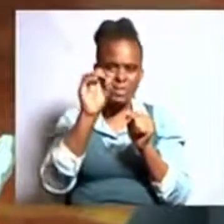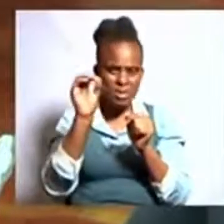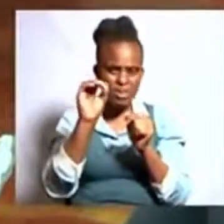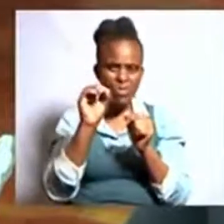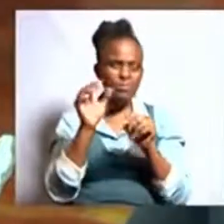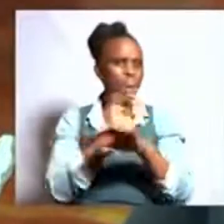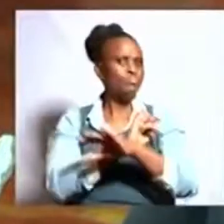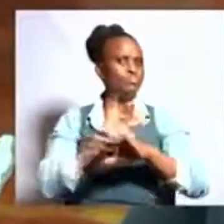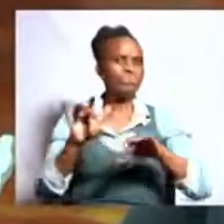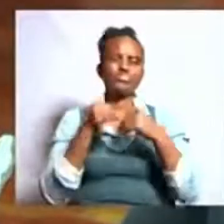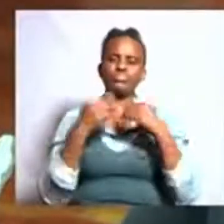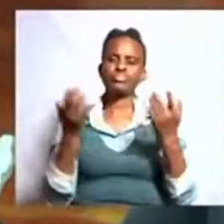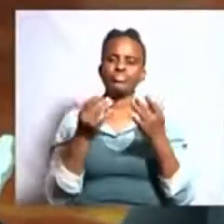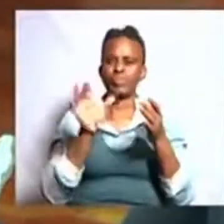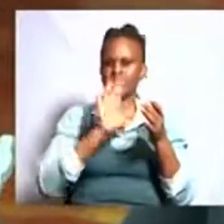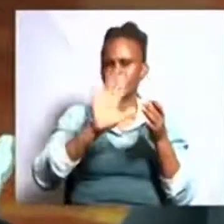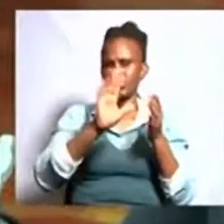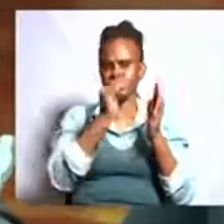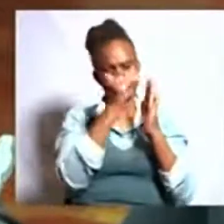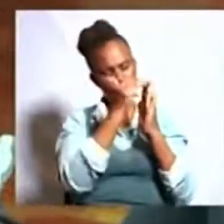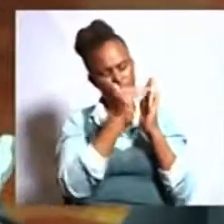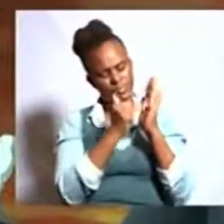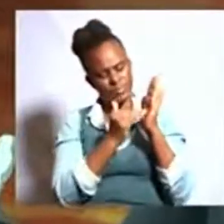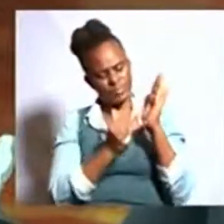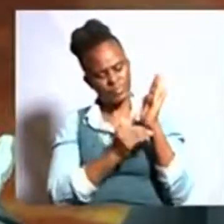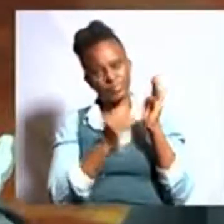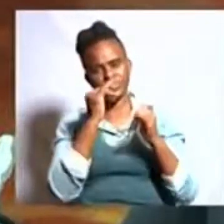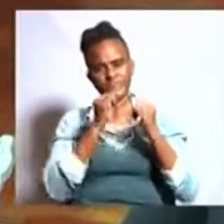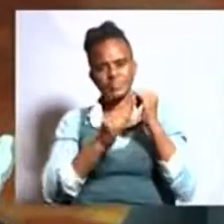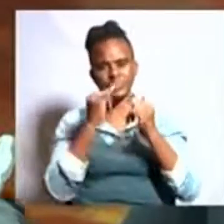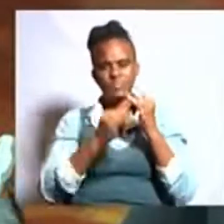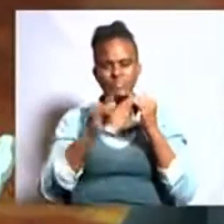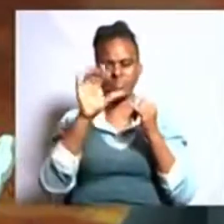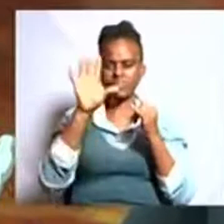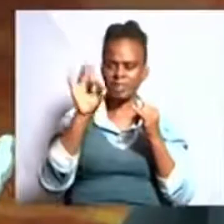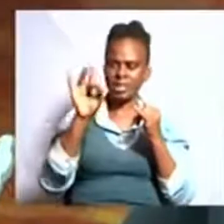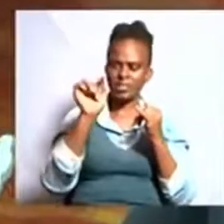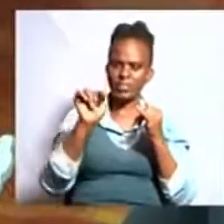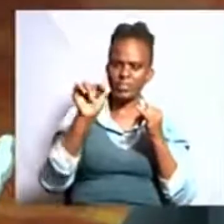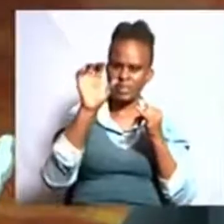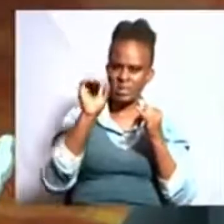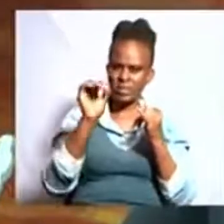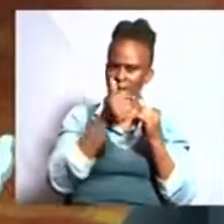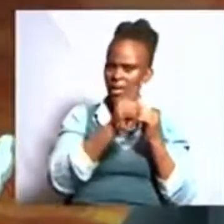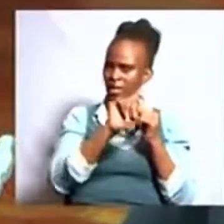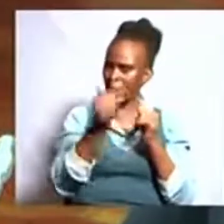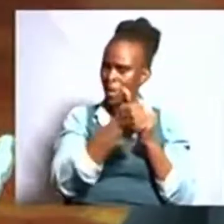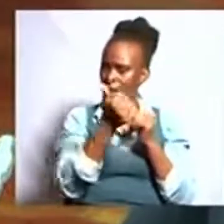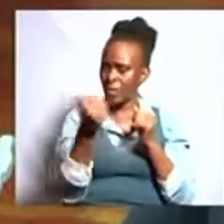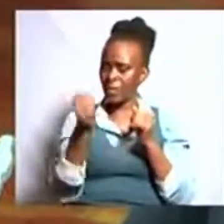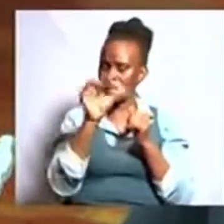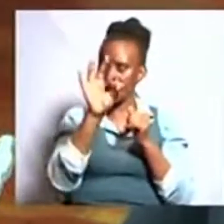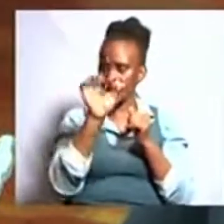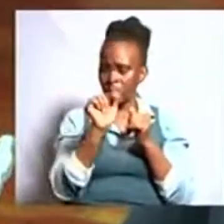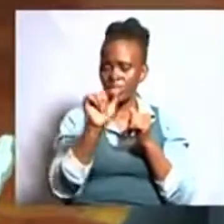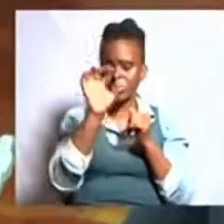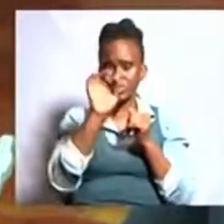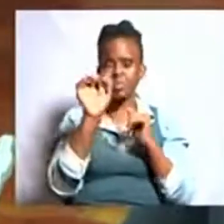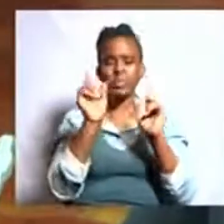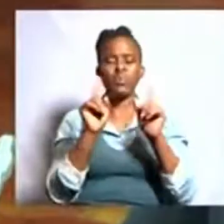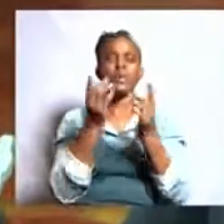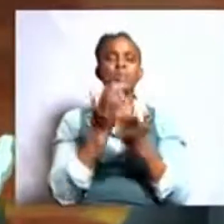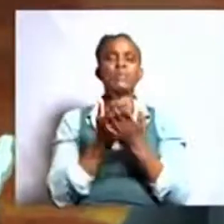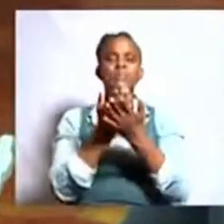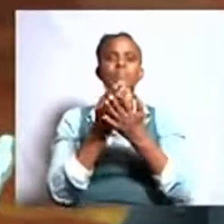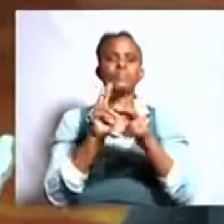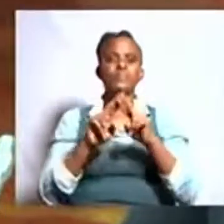Your appendix ends at 8.0. Where is 9.0? I submit, Chair. Okay, so PS,